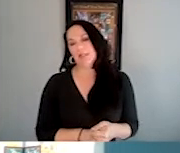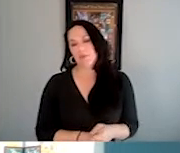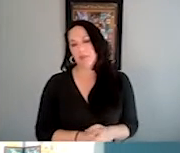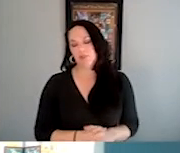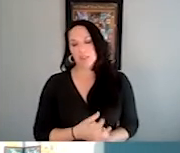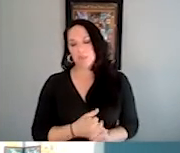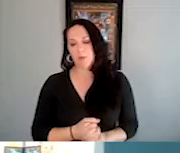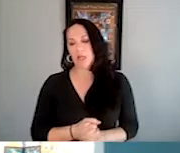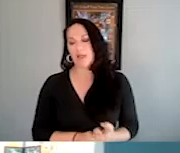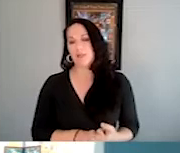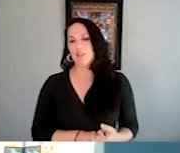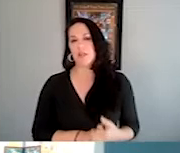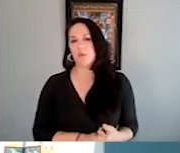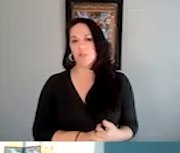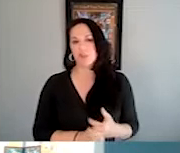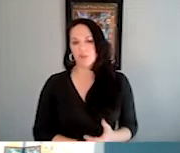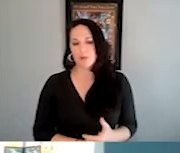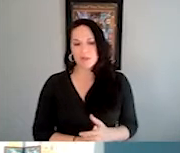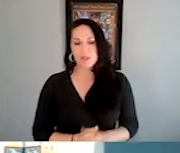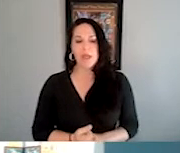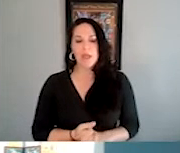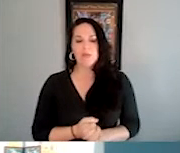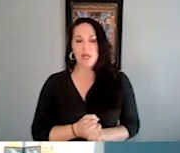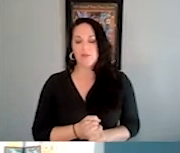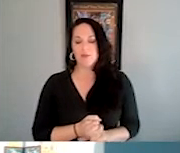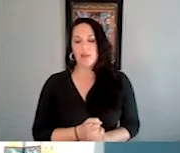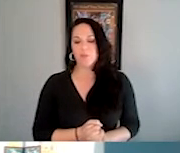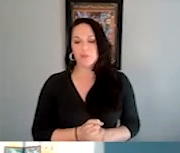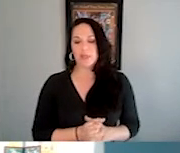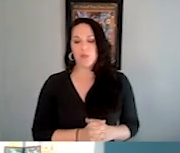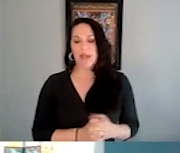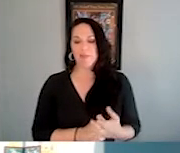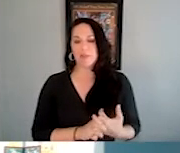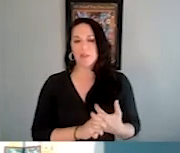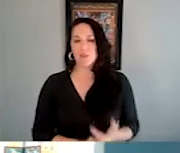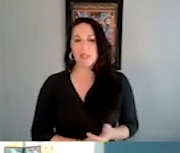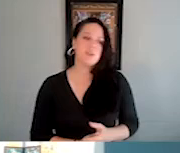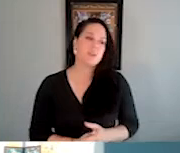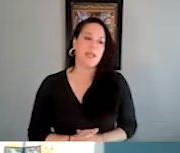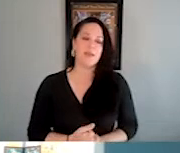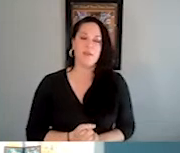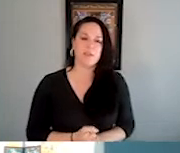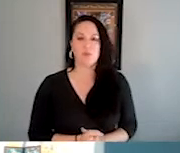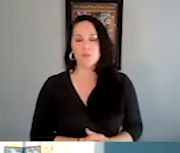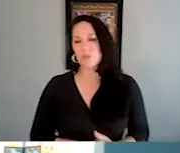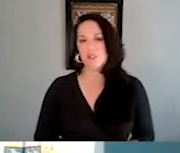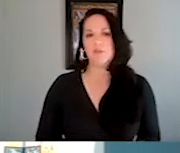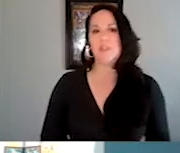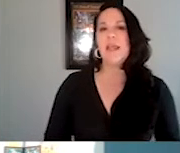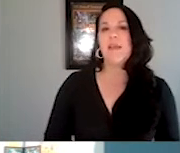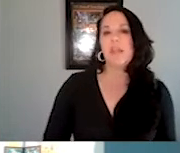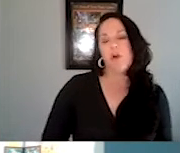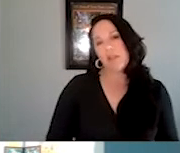really hard, like I said, without trust. People are not going to share their personal stories with you. They're not going to feel comfortable telling you what happened in the school yesterday. If it's a school